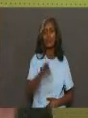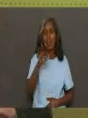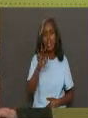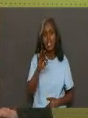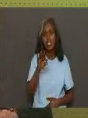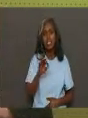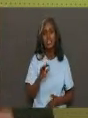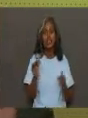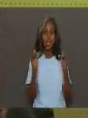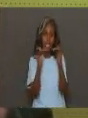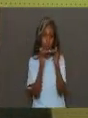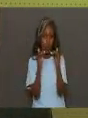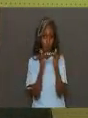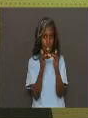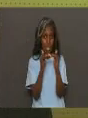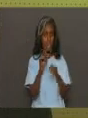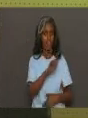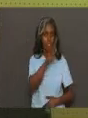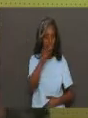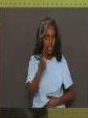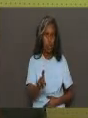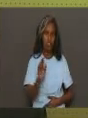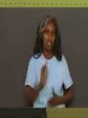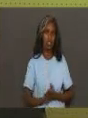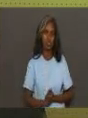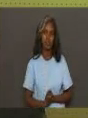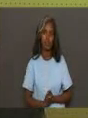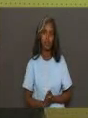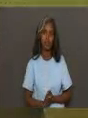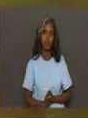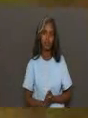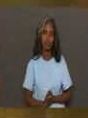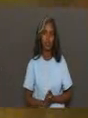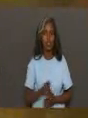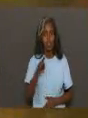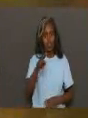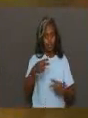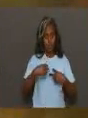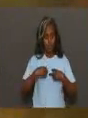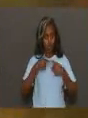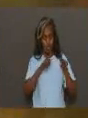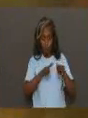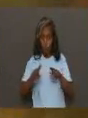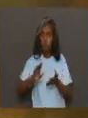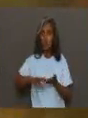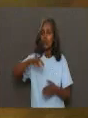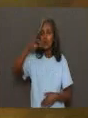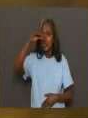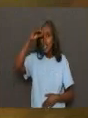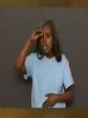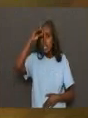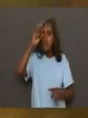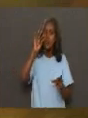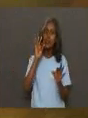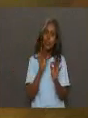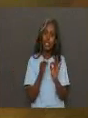to find equivalent equations. You have also